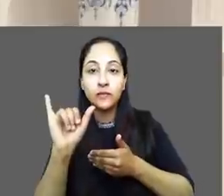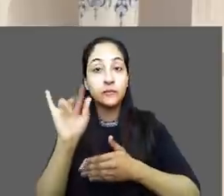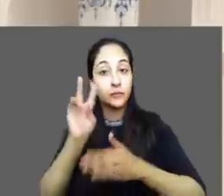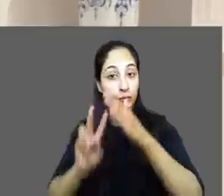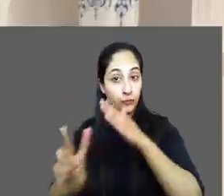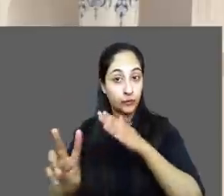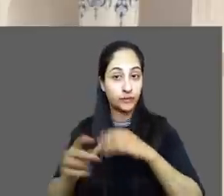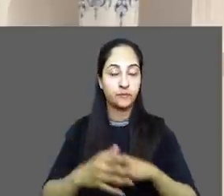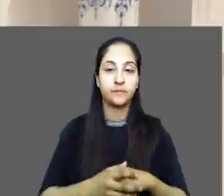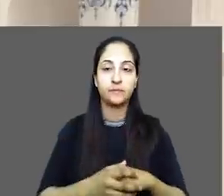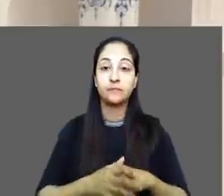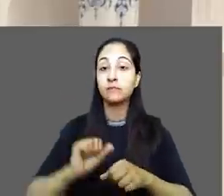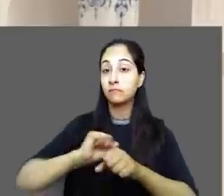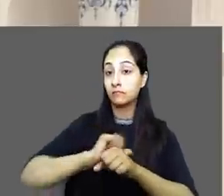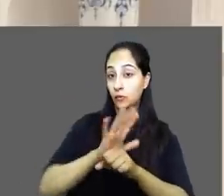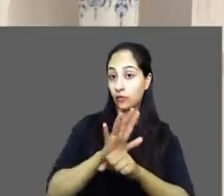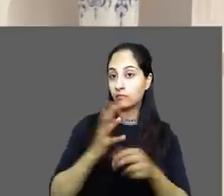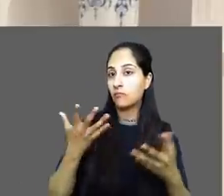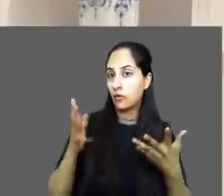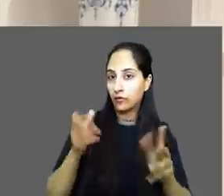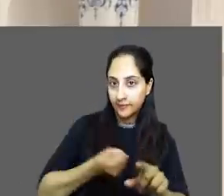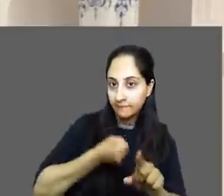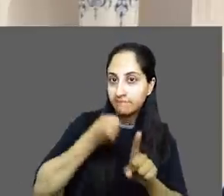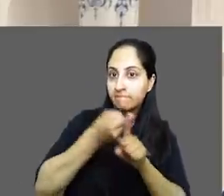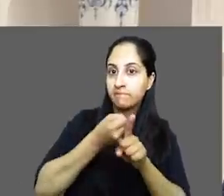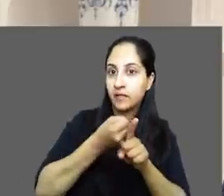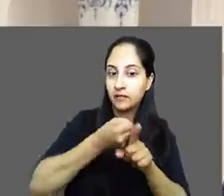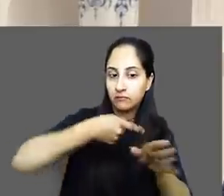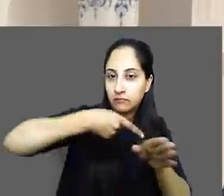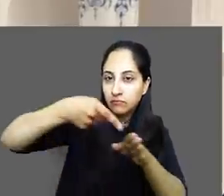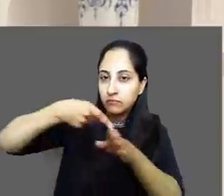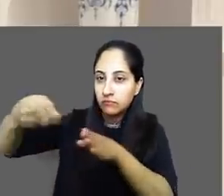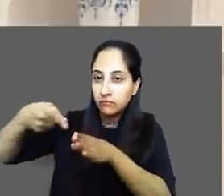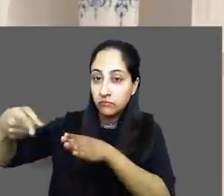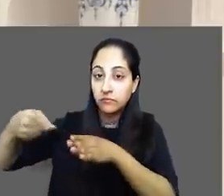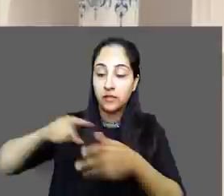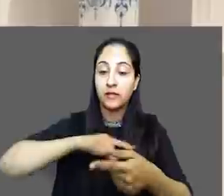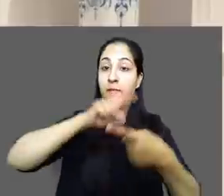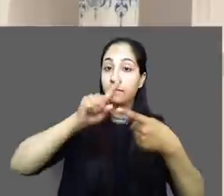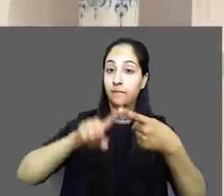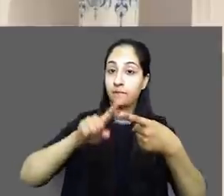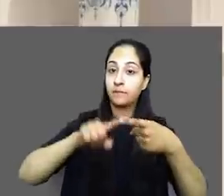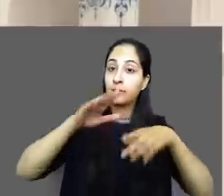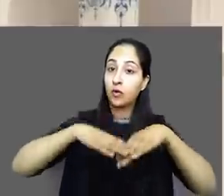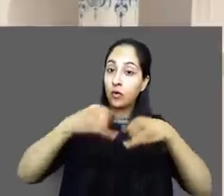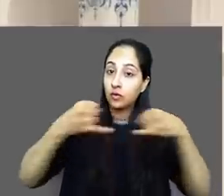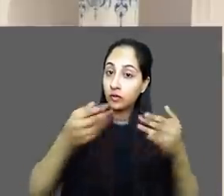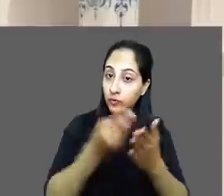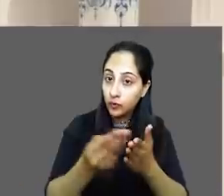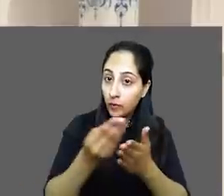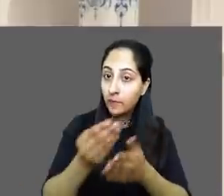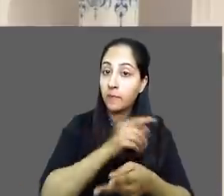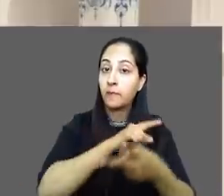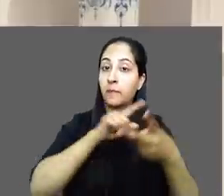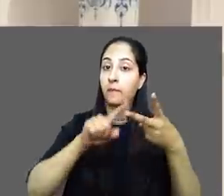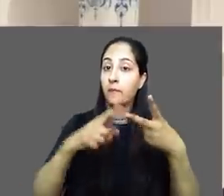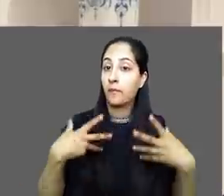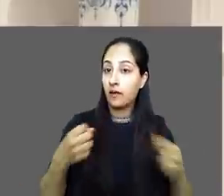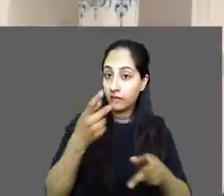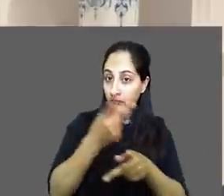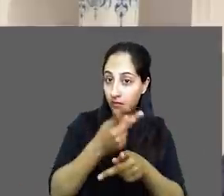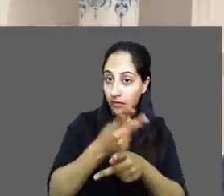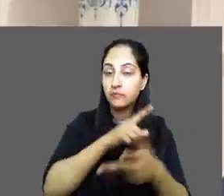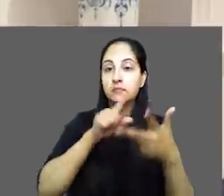trends in e-commerce, in telehealth, in online education. You know, 80% of